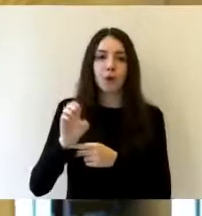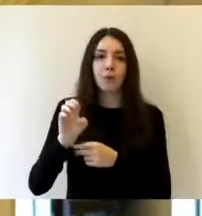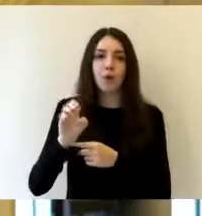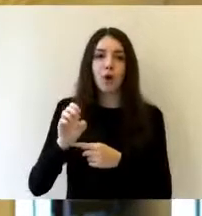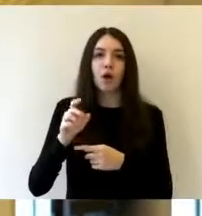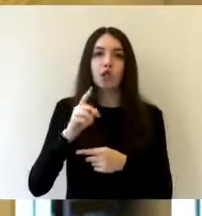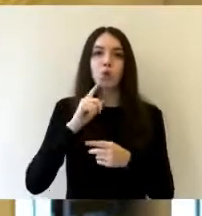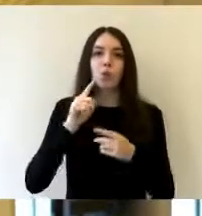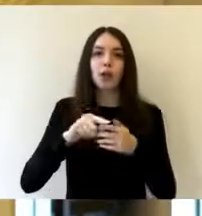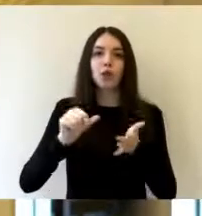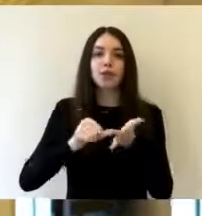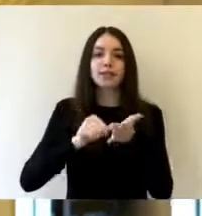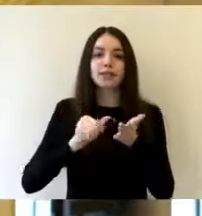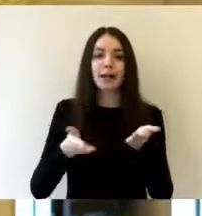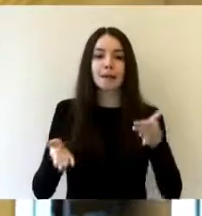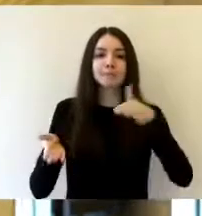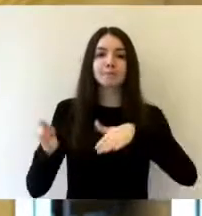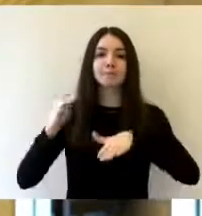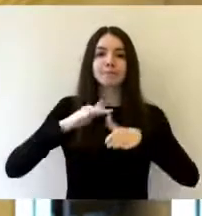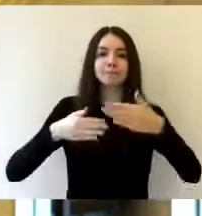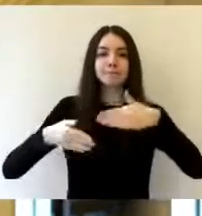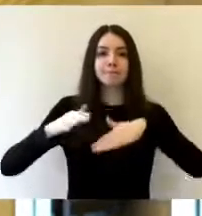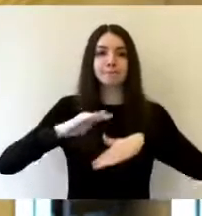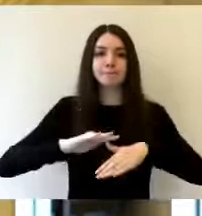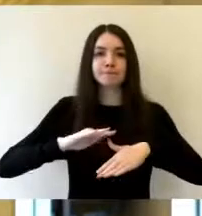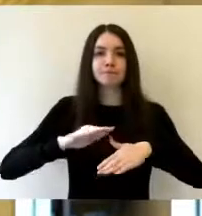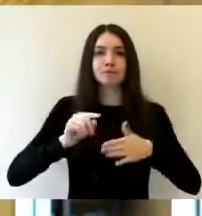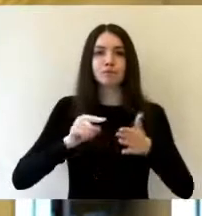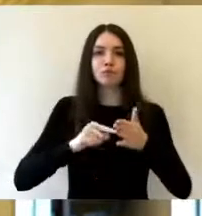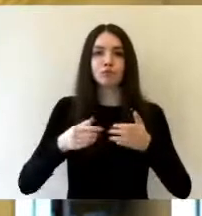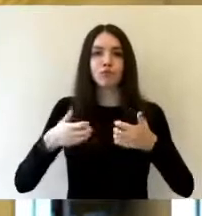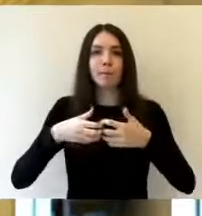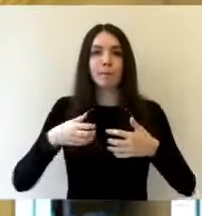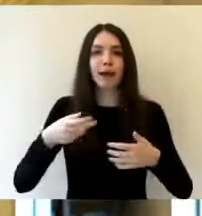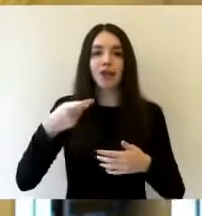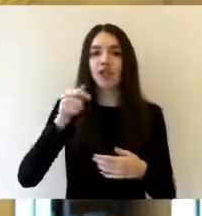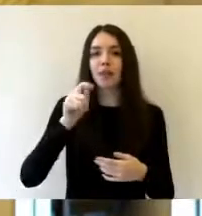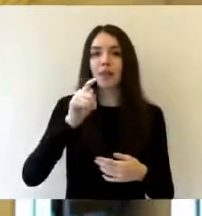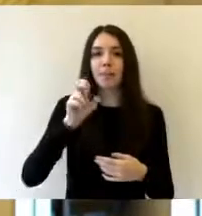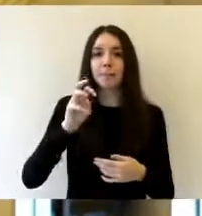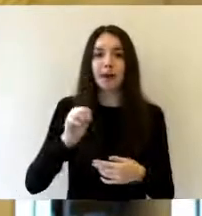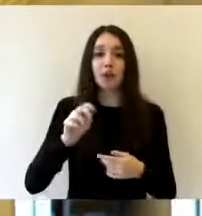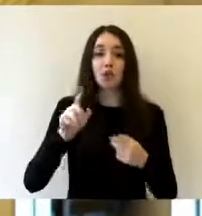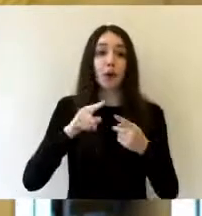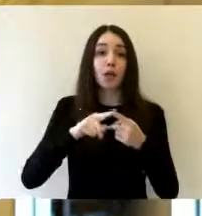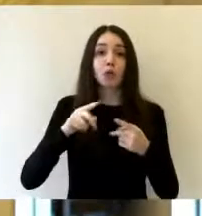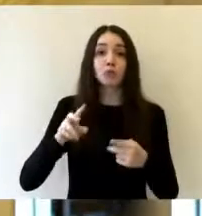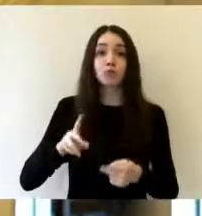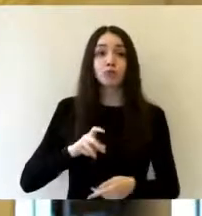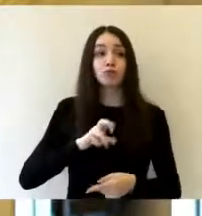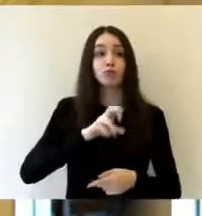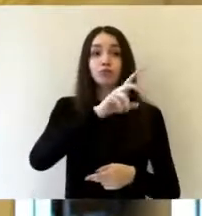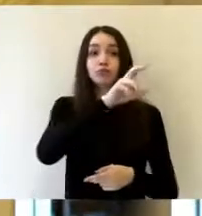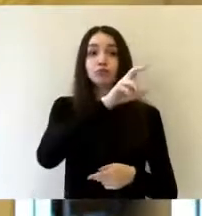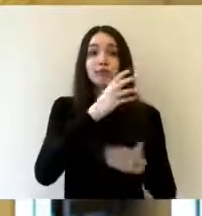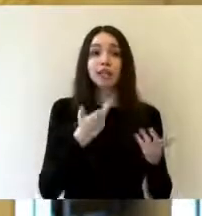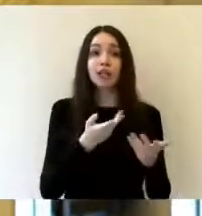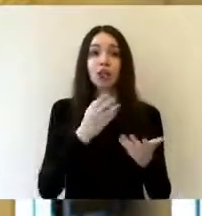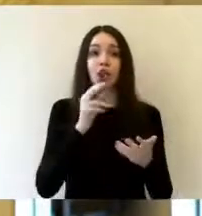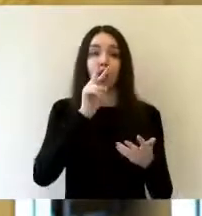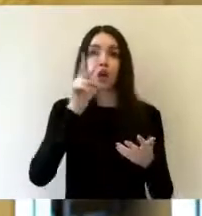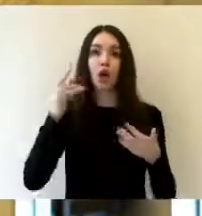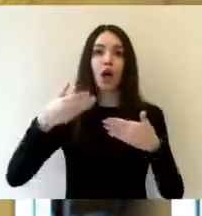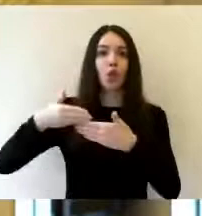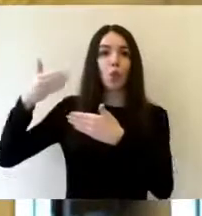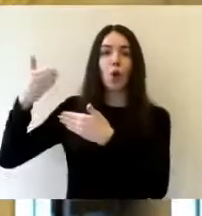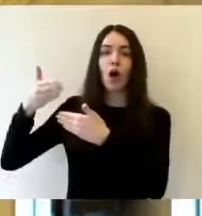that the natural veins in them all match up and create these patterns. Like, next time you walk through the stairwells here in the main entryway, like look around at the walls.